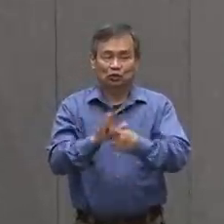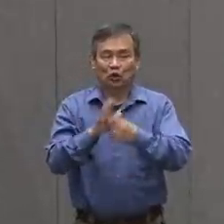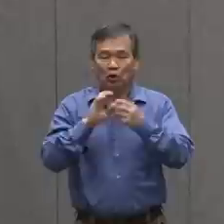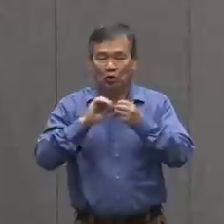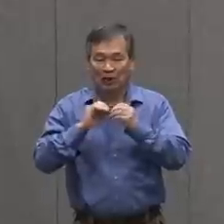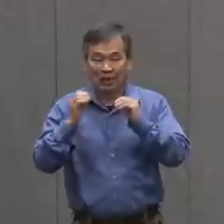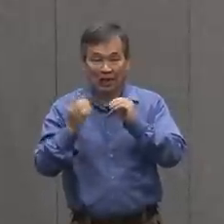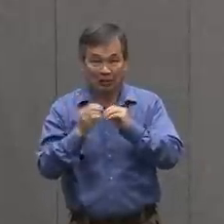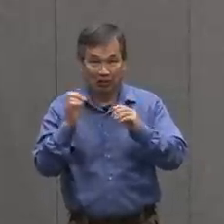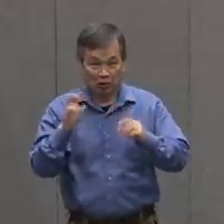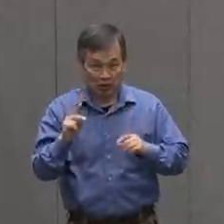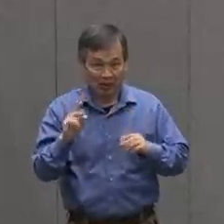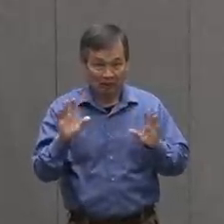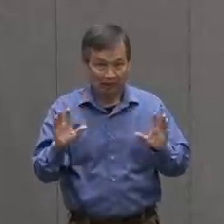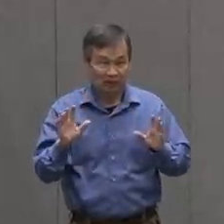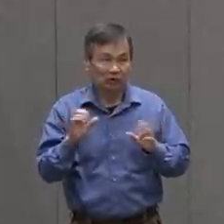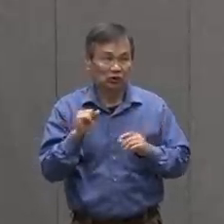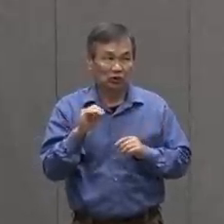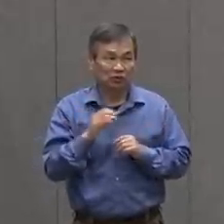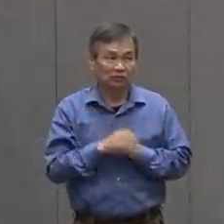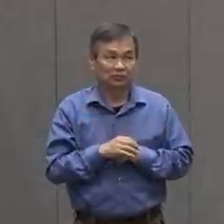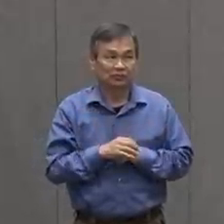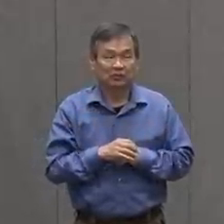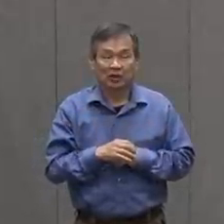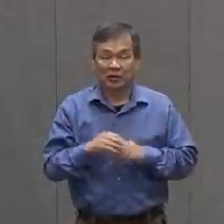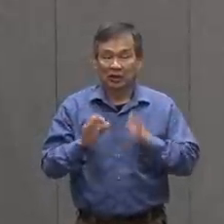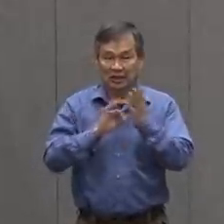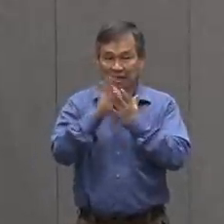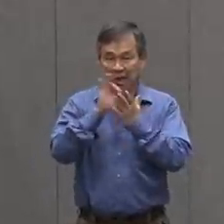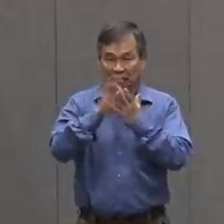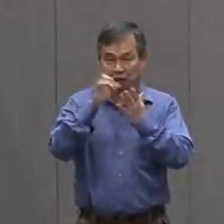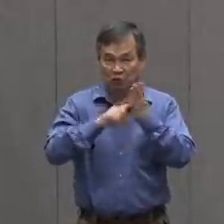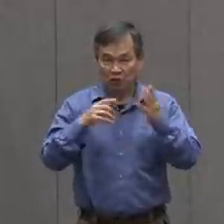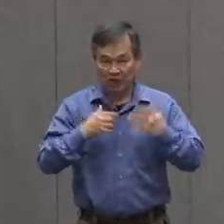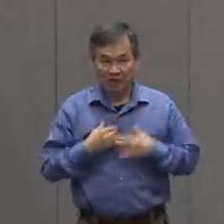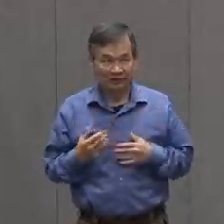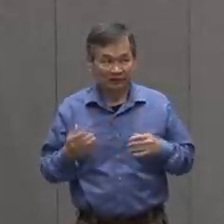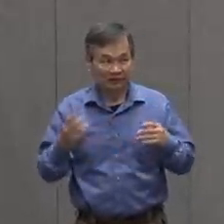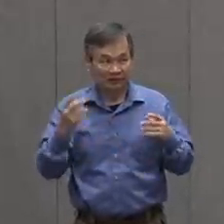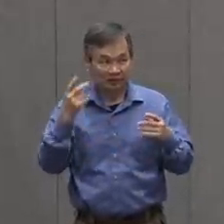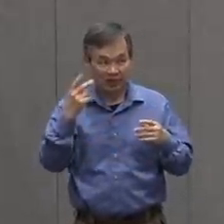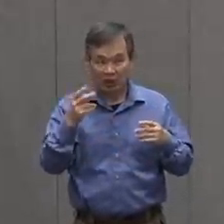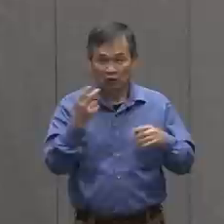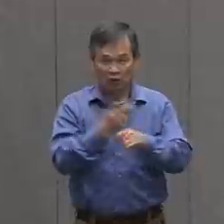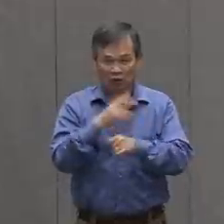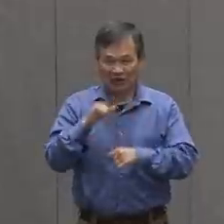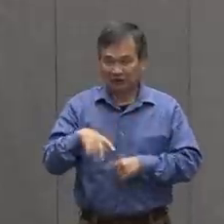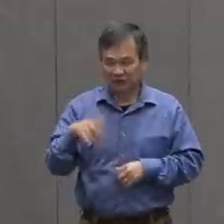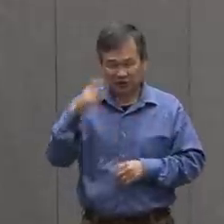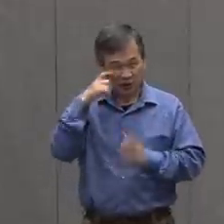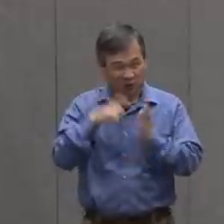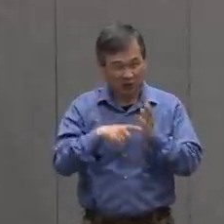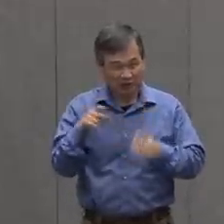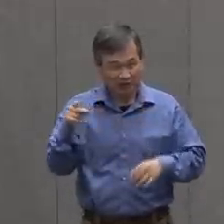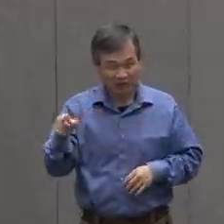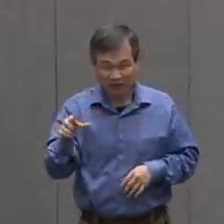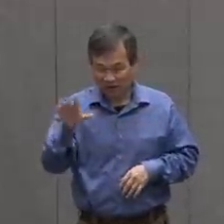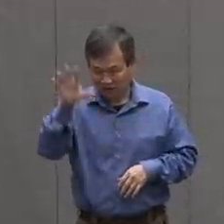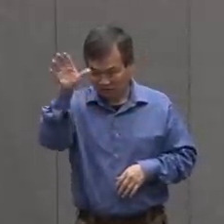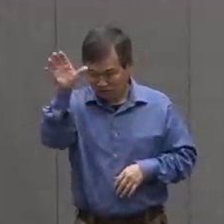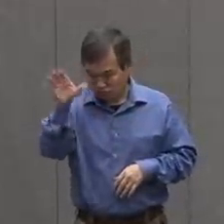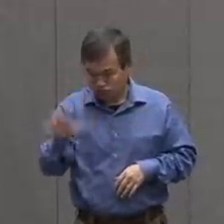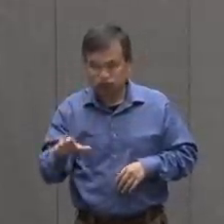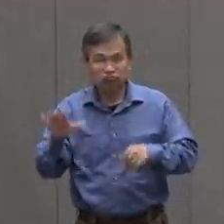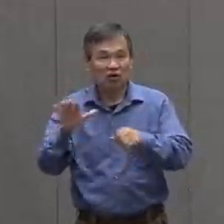number. So let's count what we have here. I'm going to use this one first. Notice it's completely